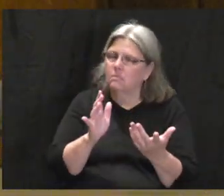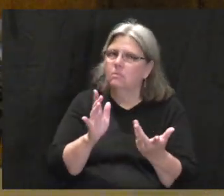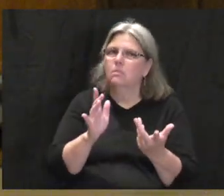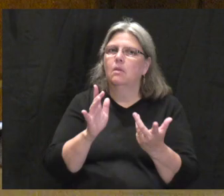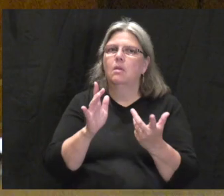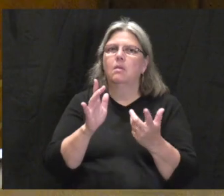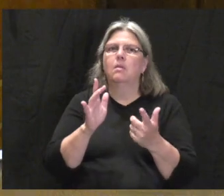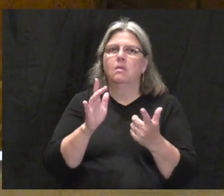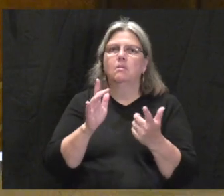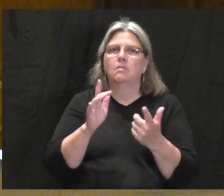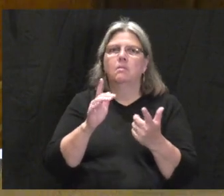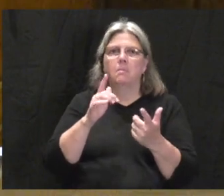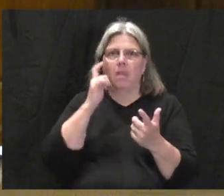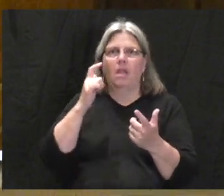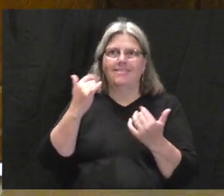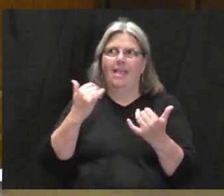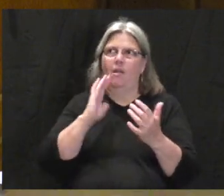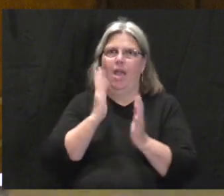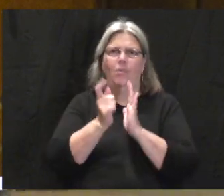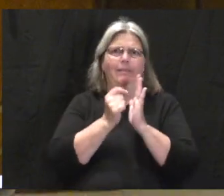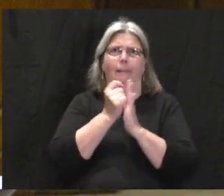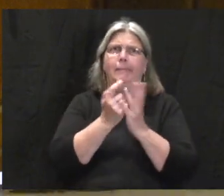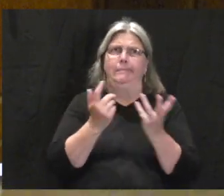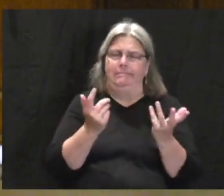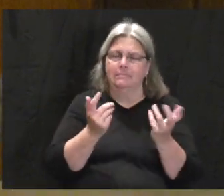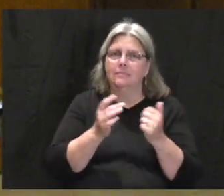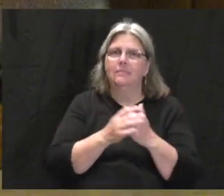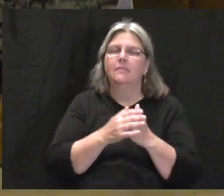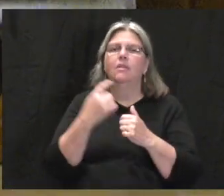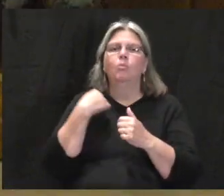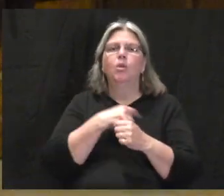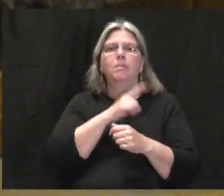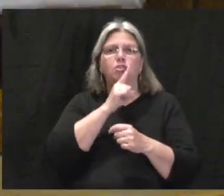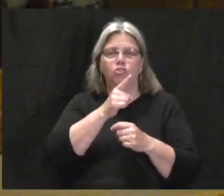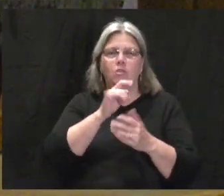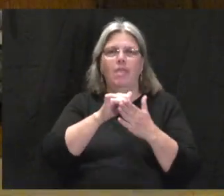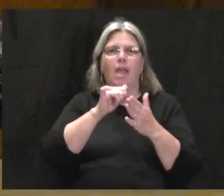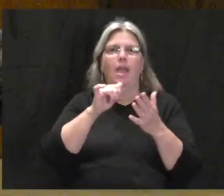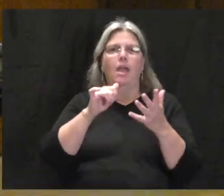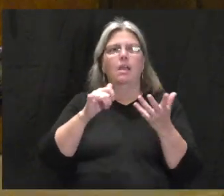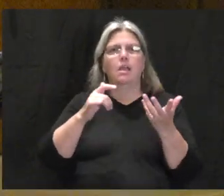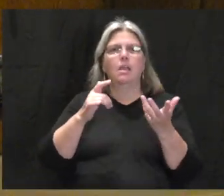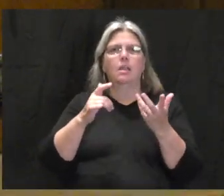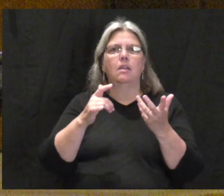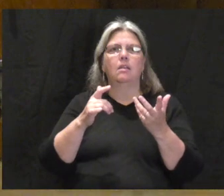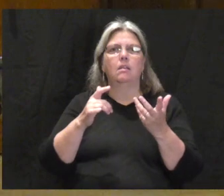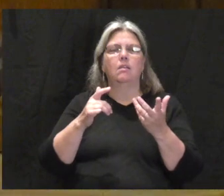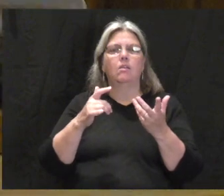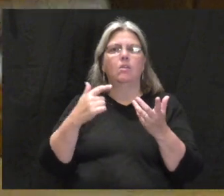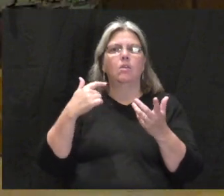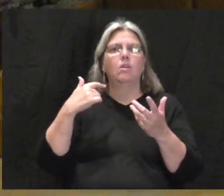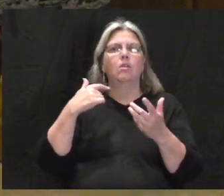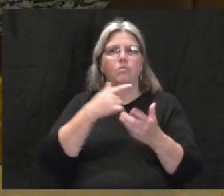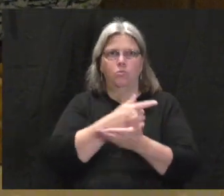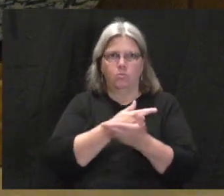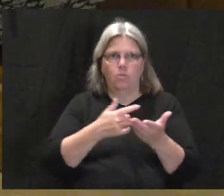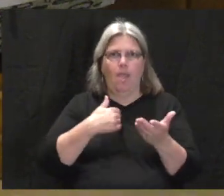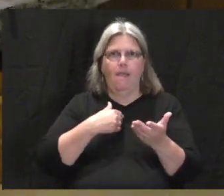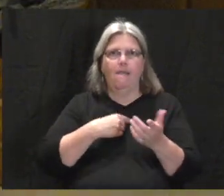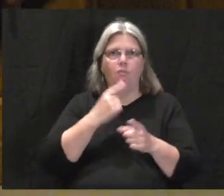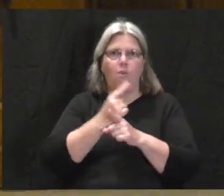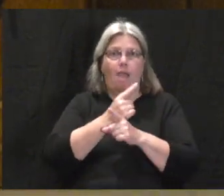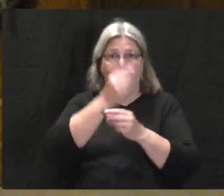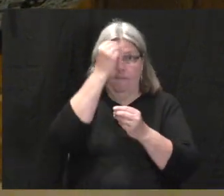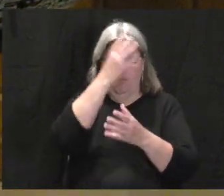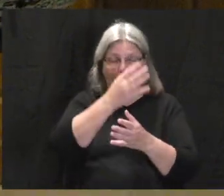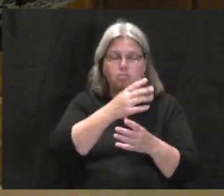times that we're in. And we want to make sure that not only you all get the right information, but again, your feedback